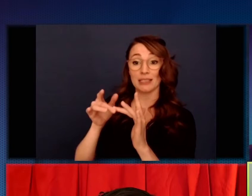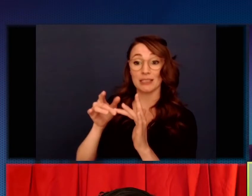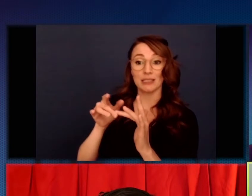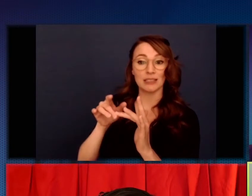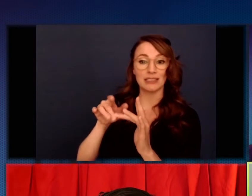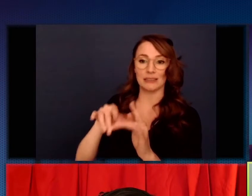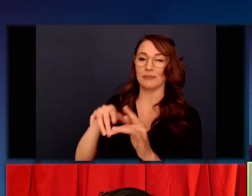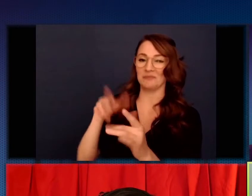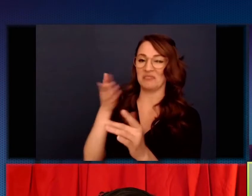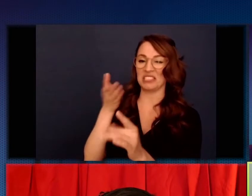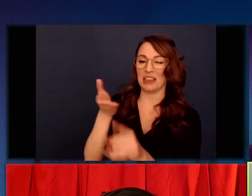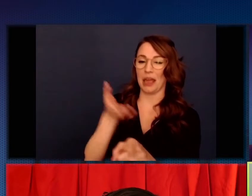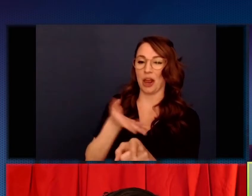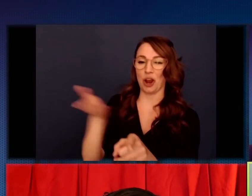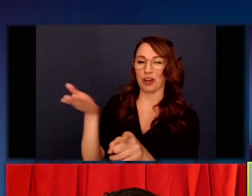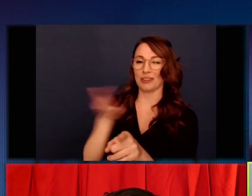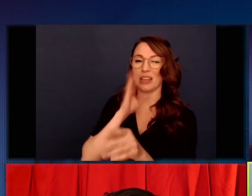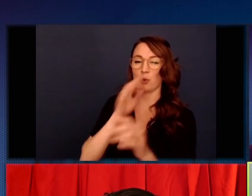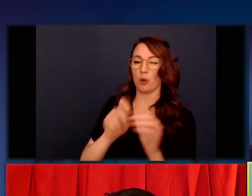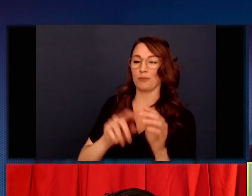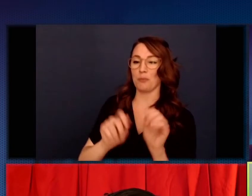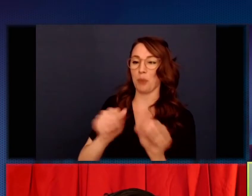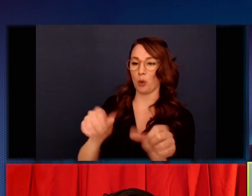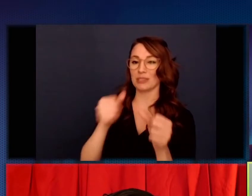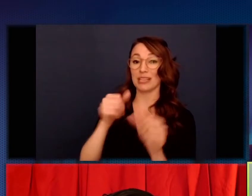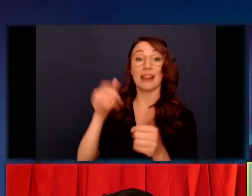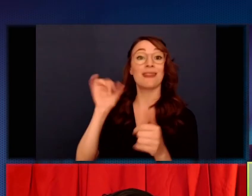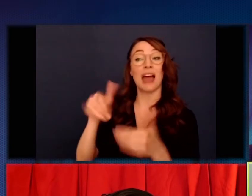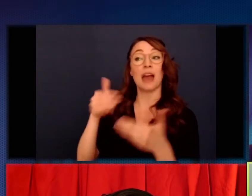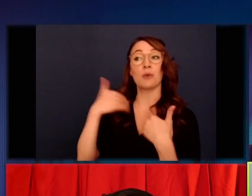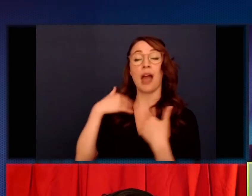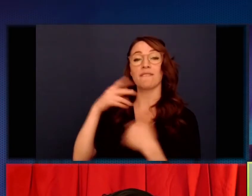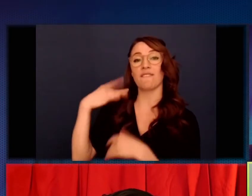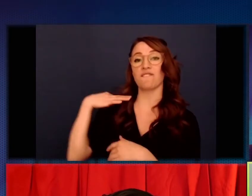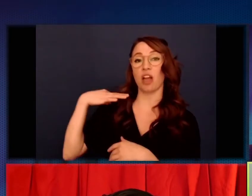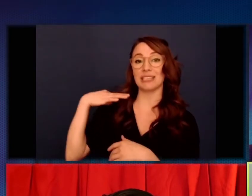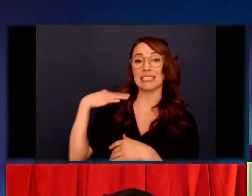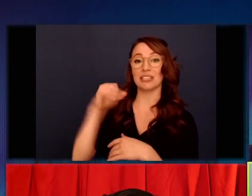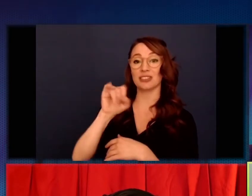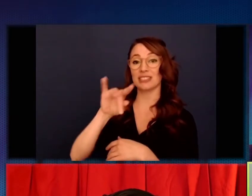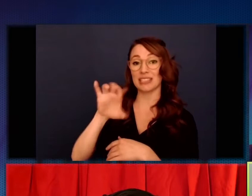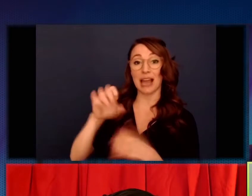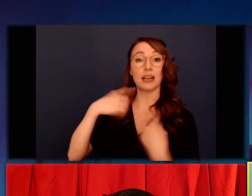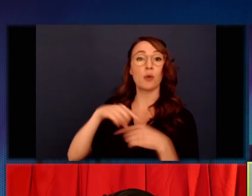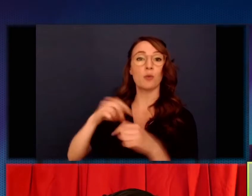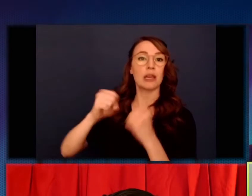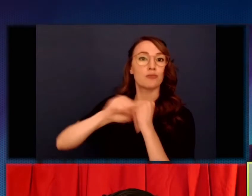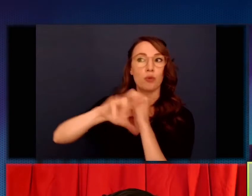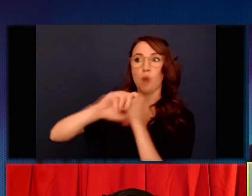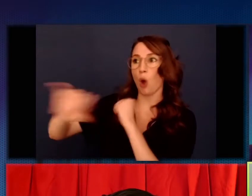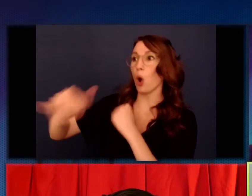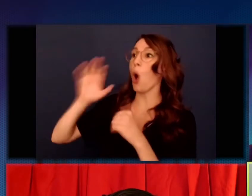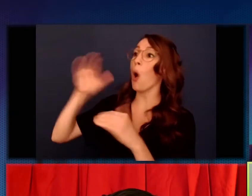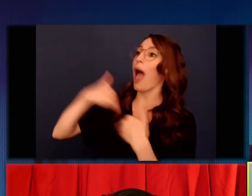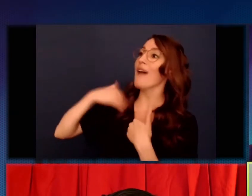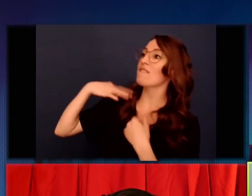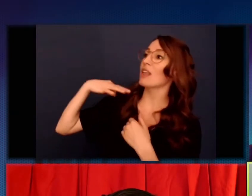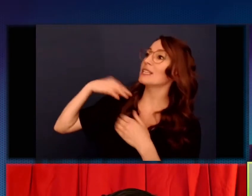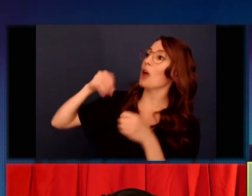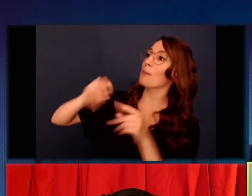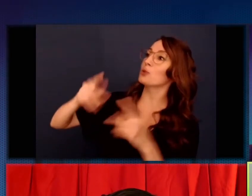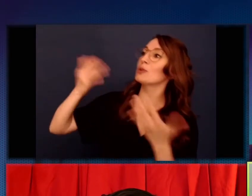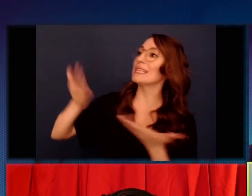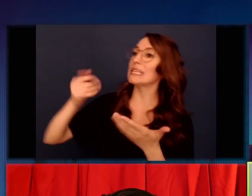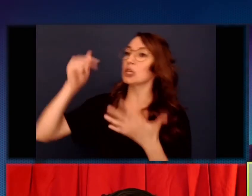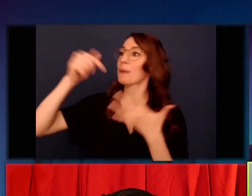uwfrederick.org, you will see a volunteer site, and we help promote volunteer opportunities throughout the county. We have a day